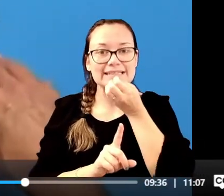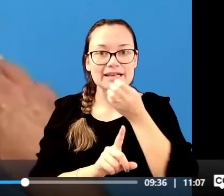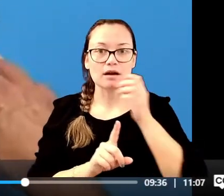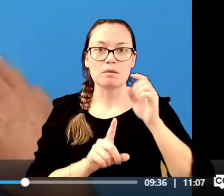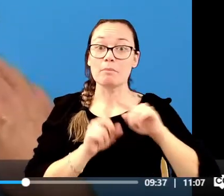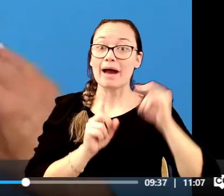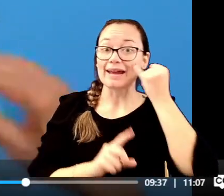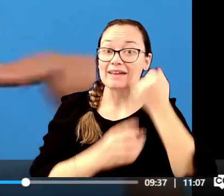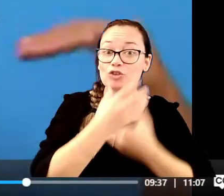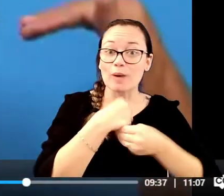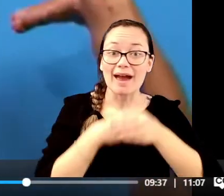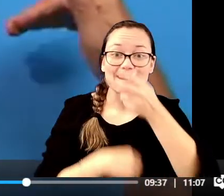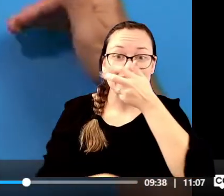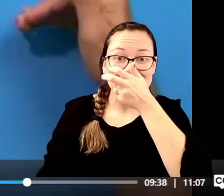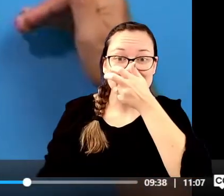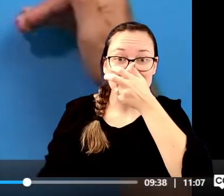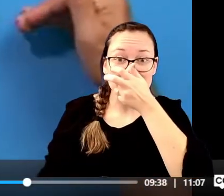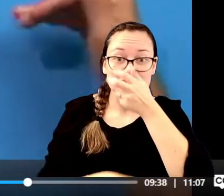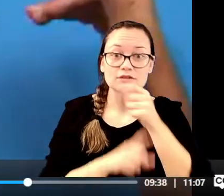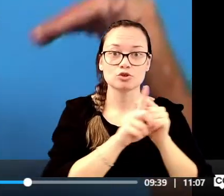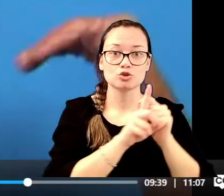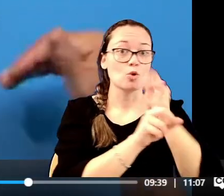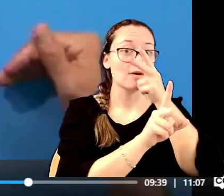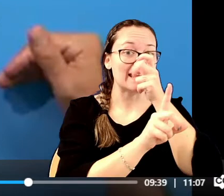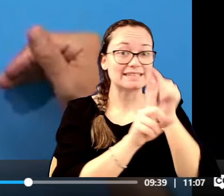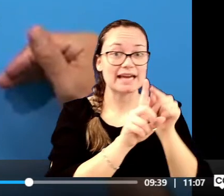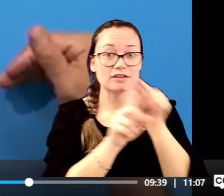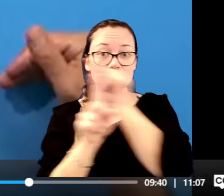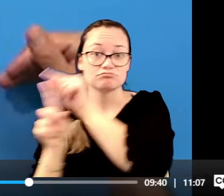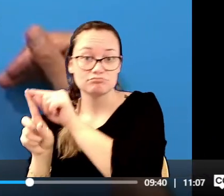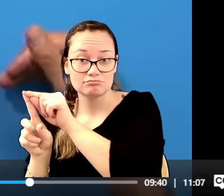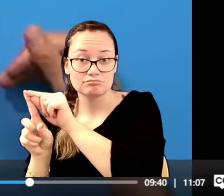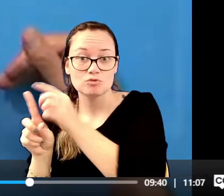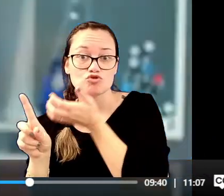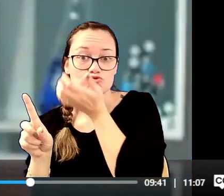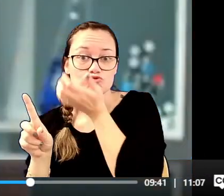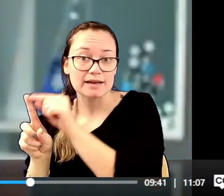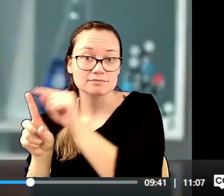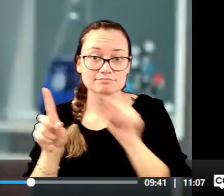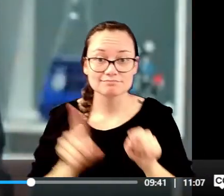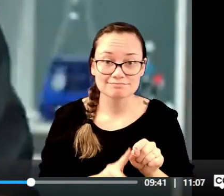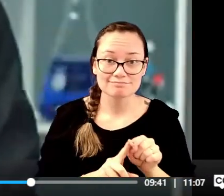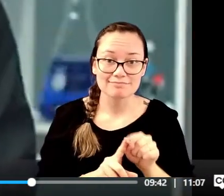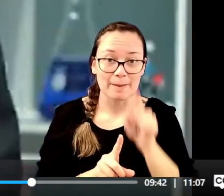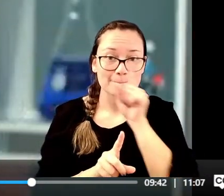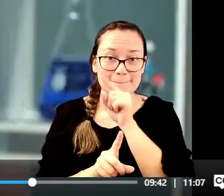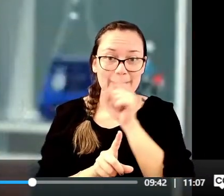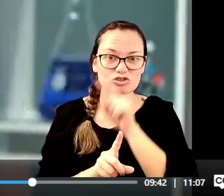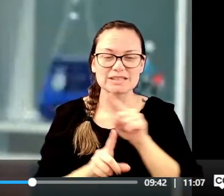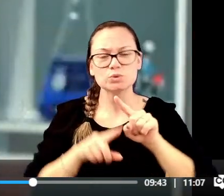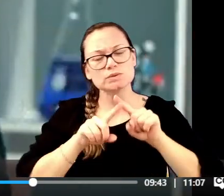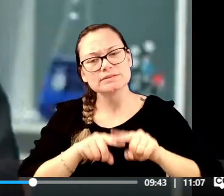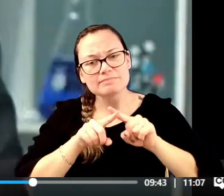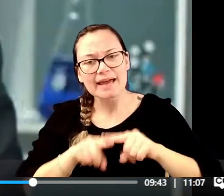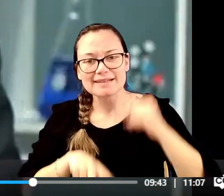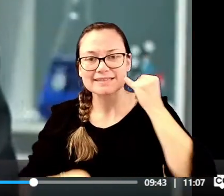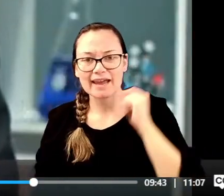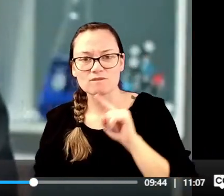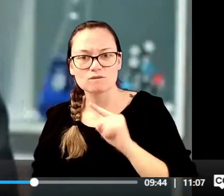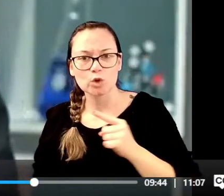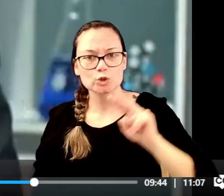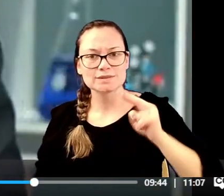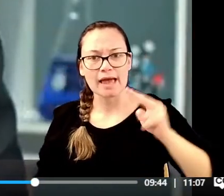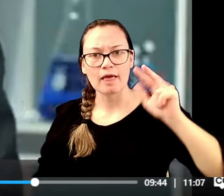be both. It could be both a primary consumer and a secondary consumer. Basically what we're looking at there is to see how many